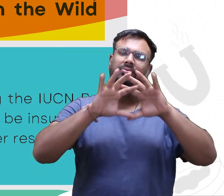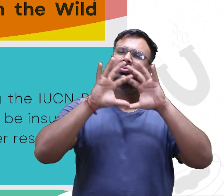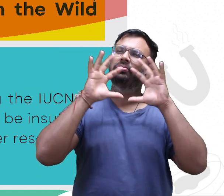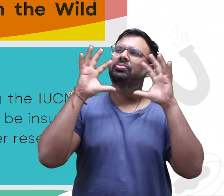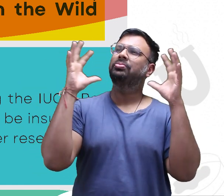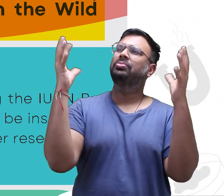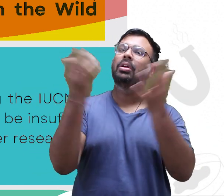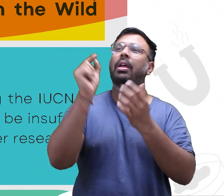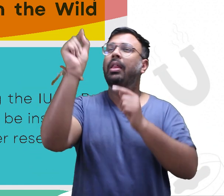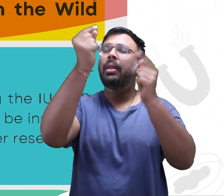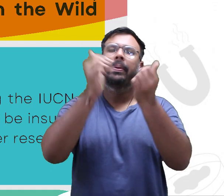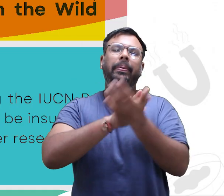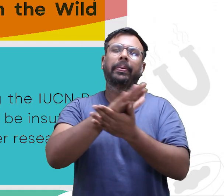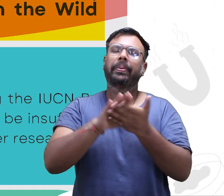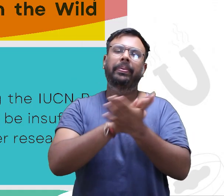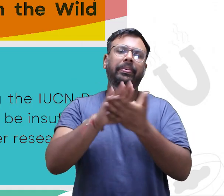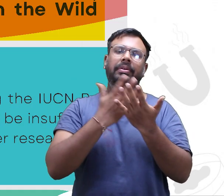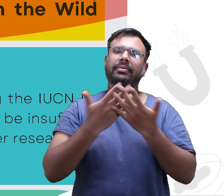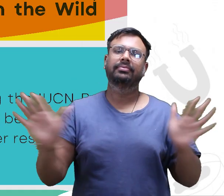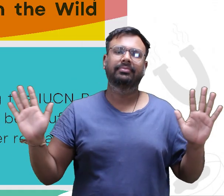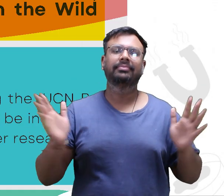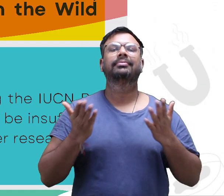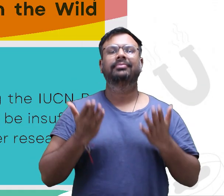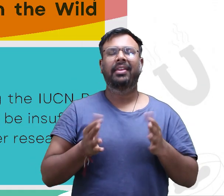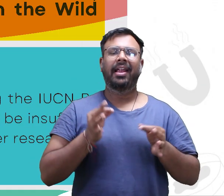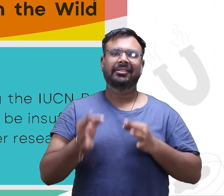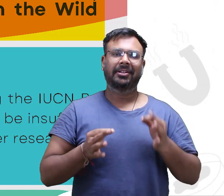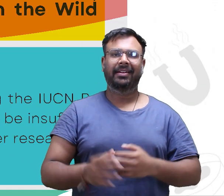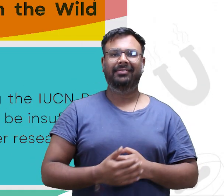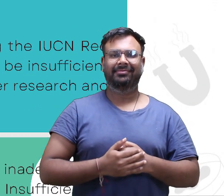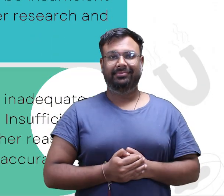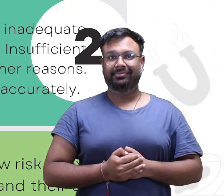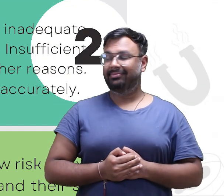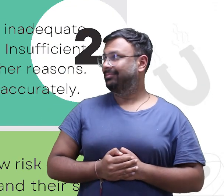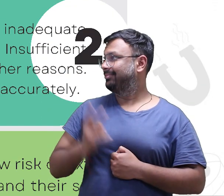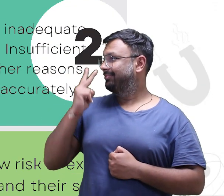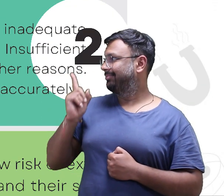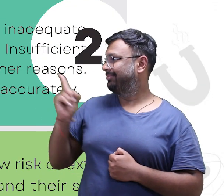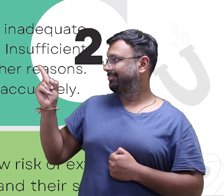Eighth, extinct in the wild and extinct.